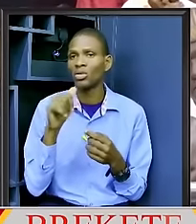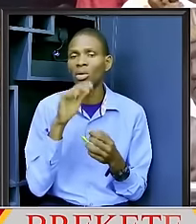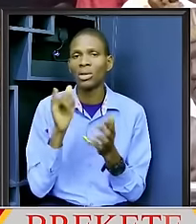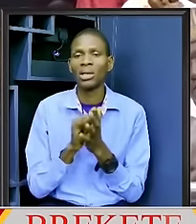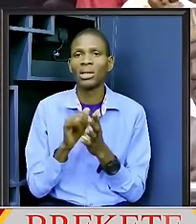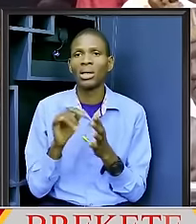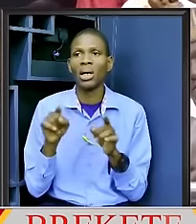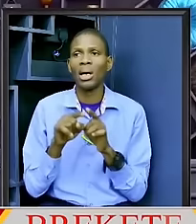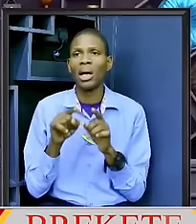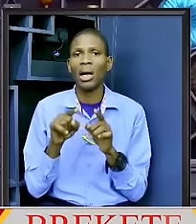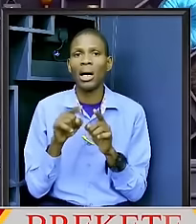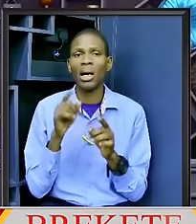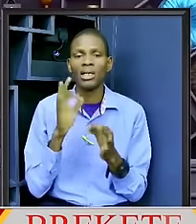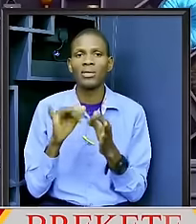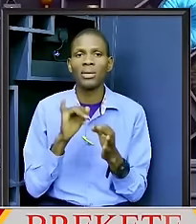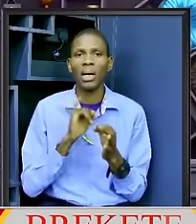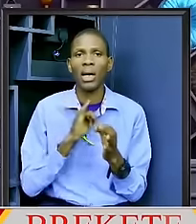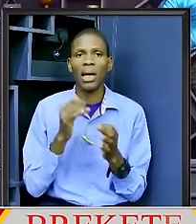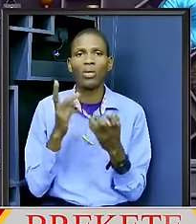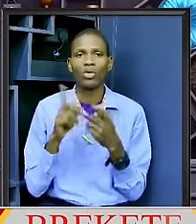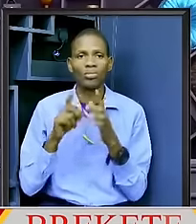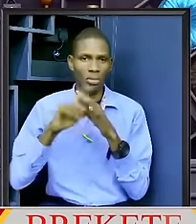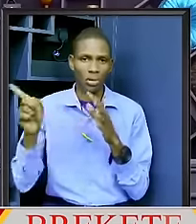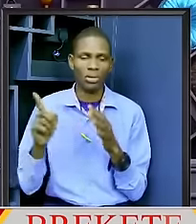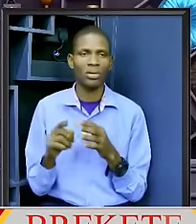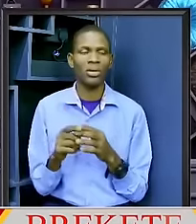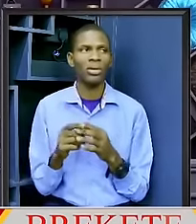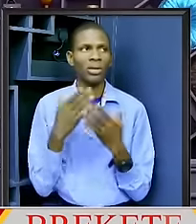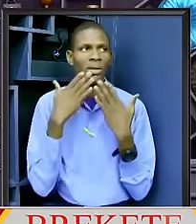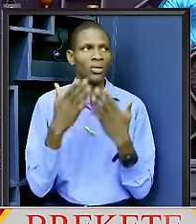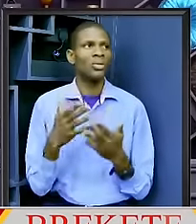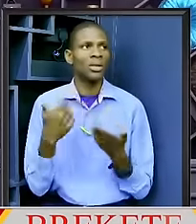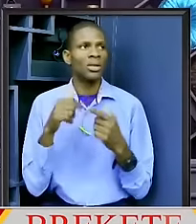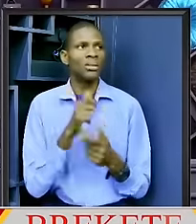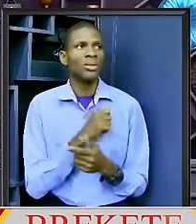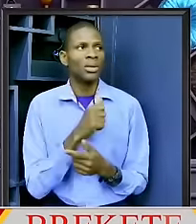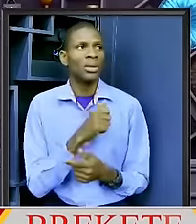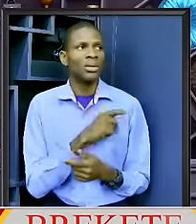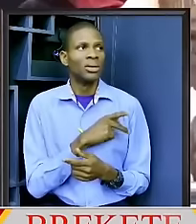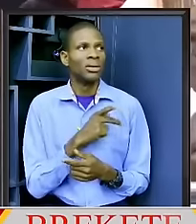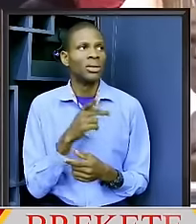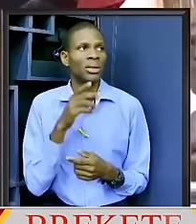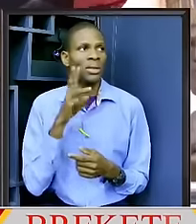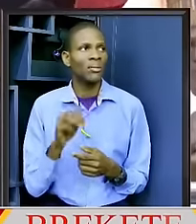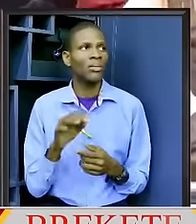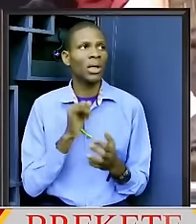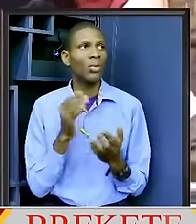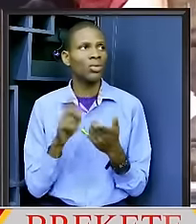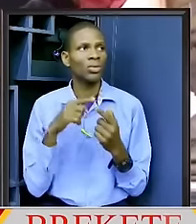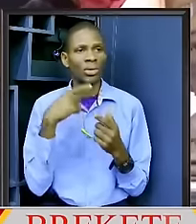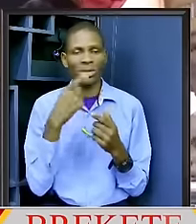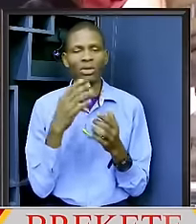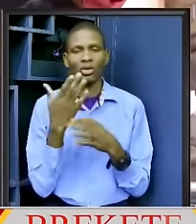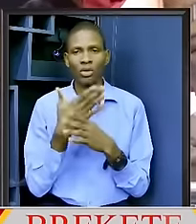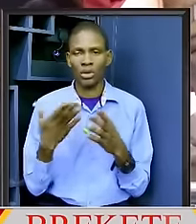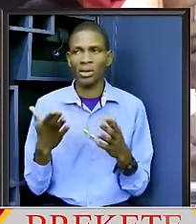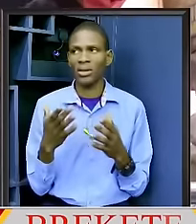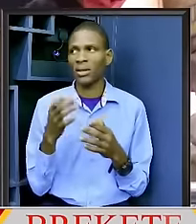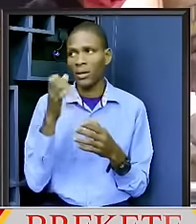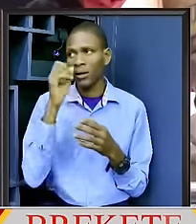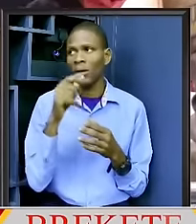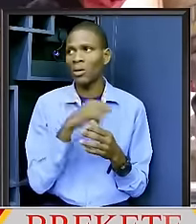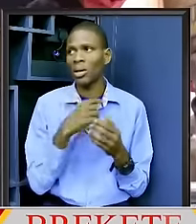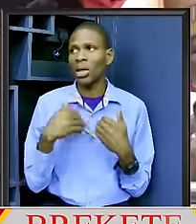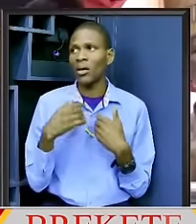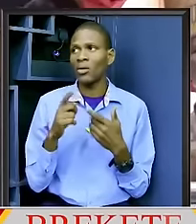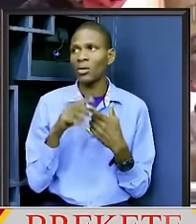it's okay. Let's appreciate them for coming. Okay, quickly. I want to say something, sir. We